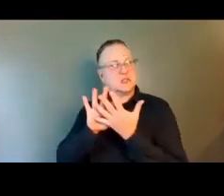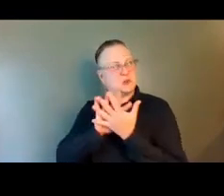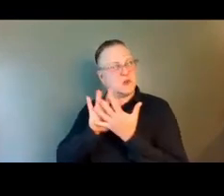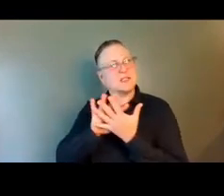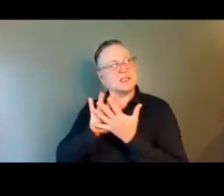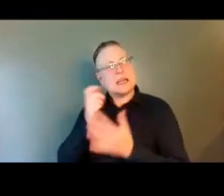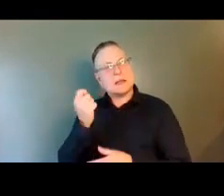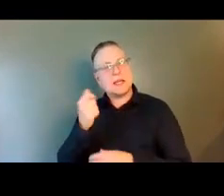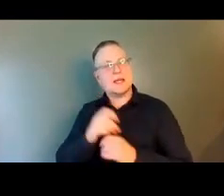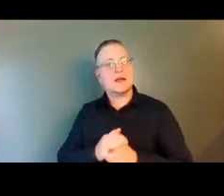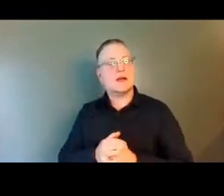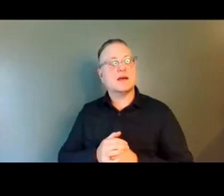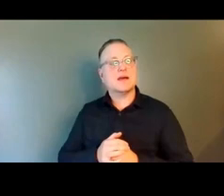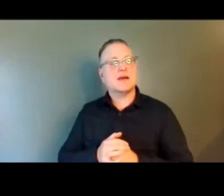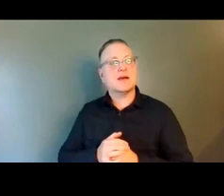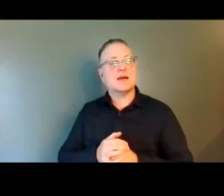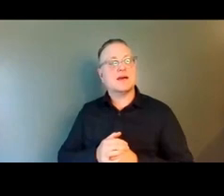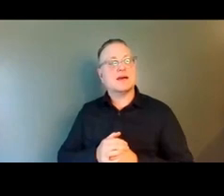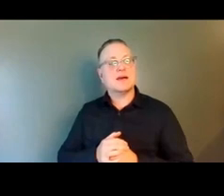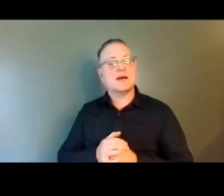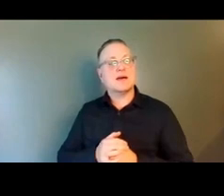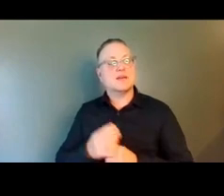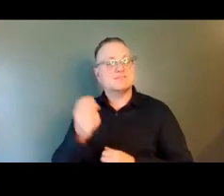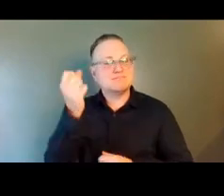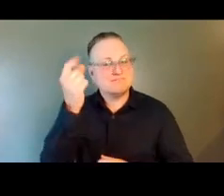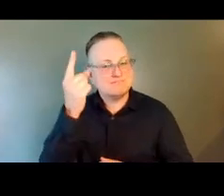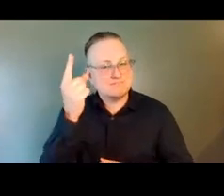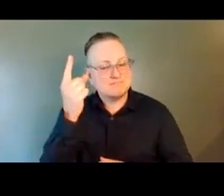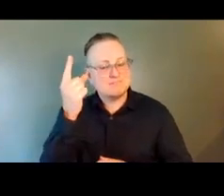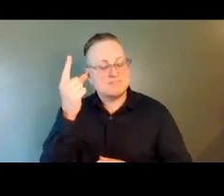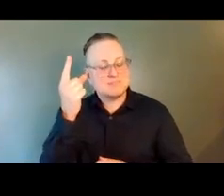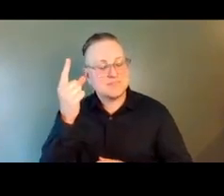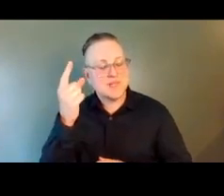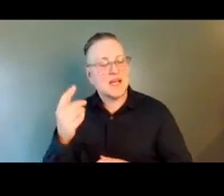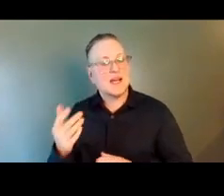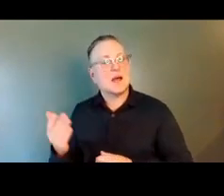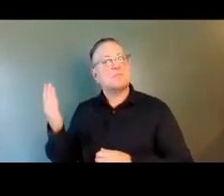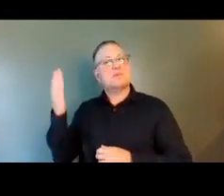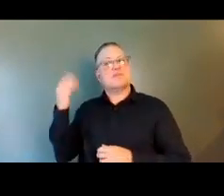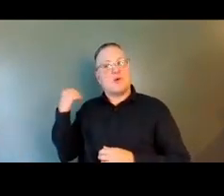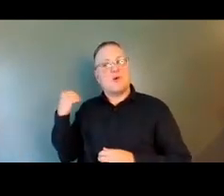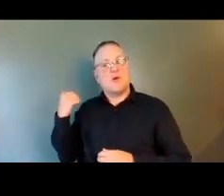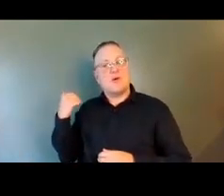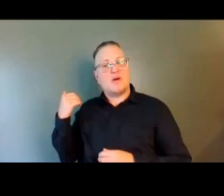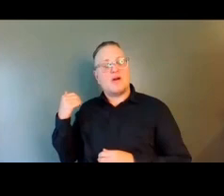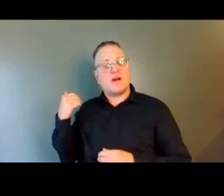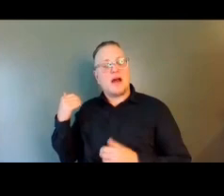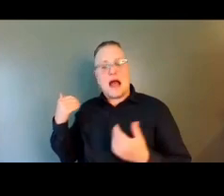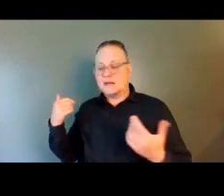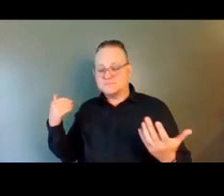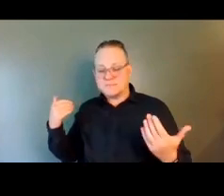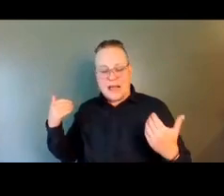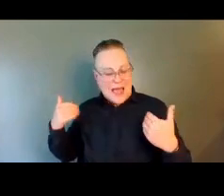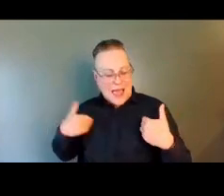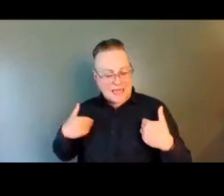Being an individual that had not known disability and had a lot of